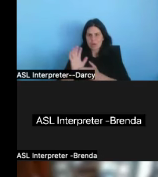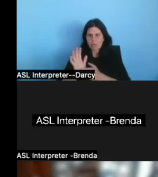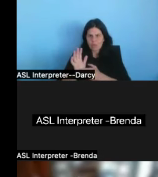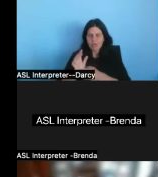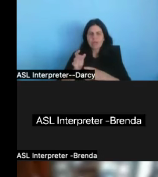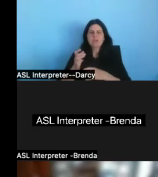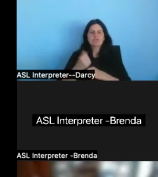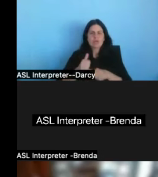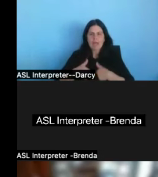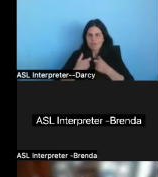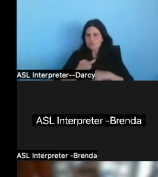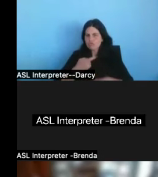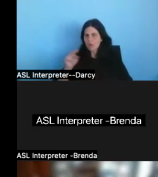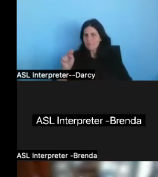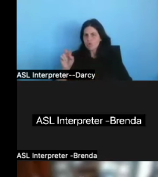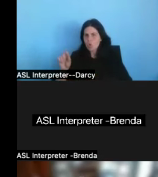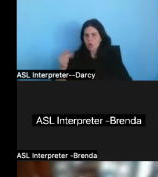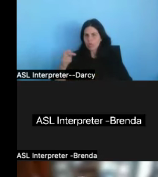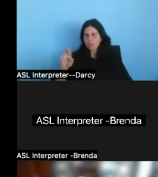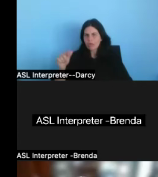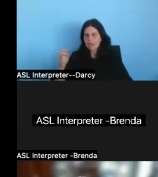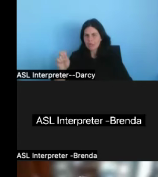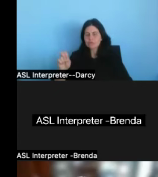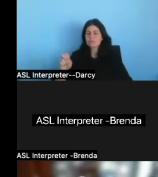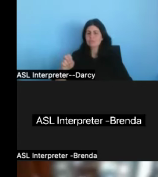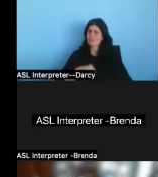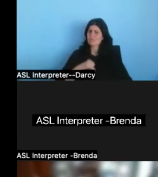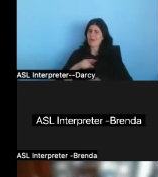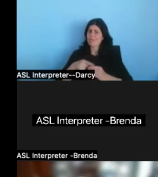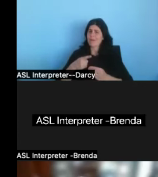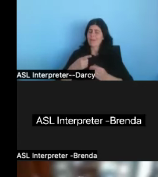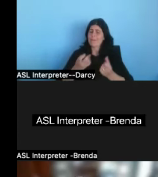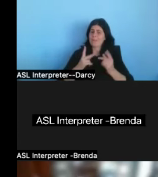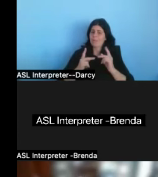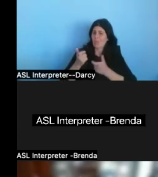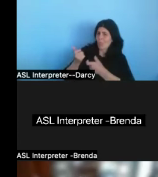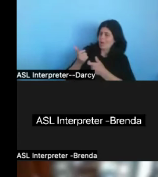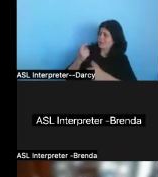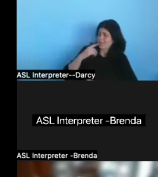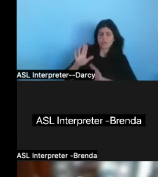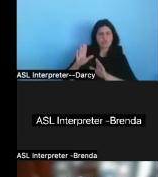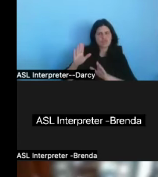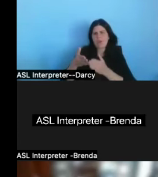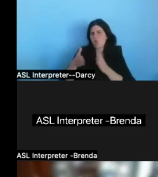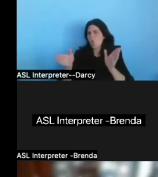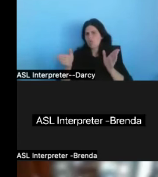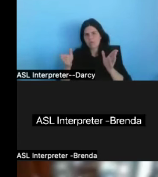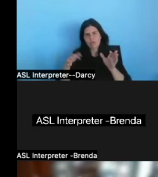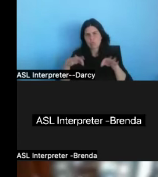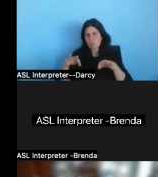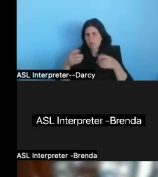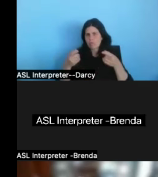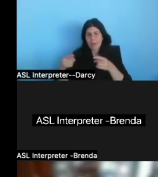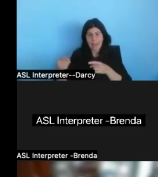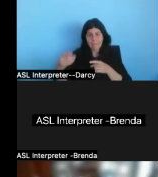who see it think it's a really great overview of what can happen, what can be done, and what can be done to reduce